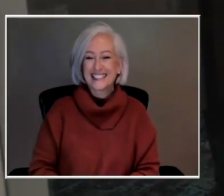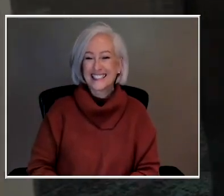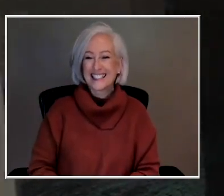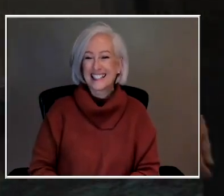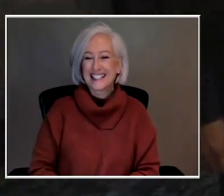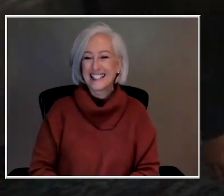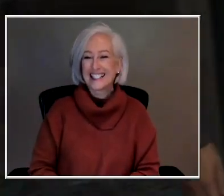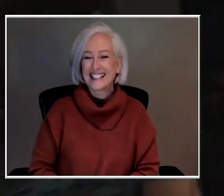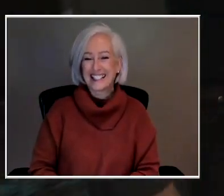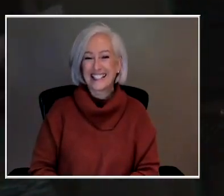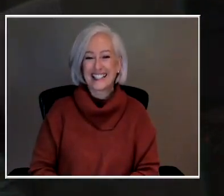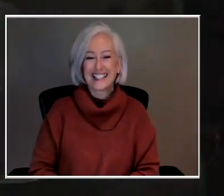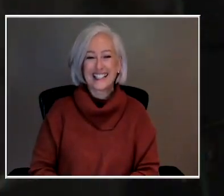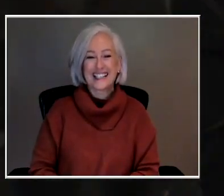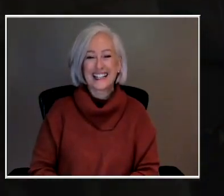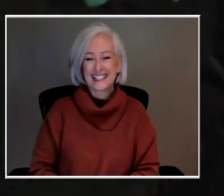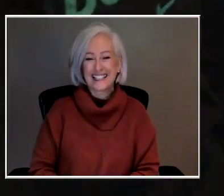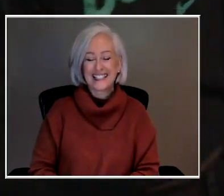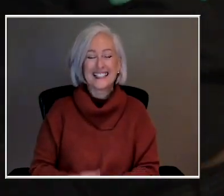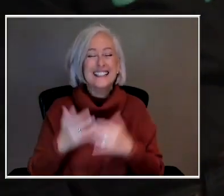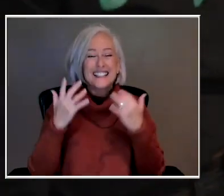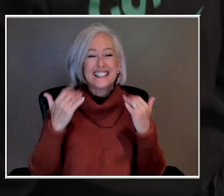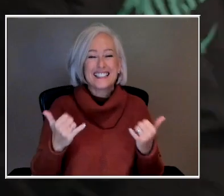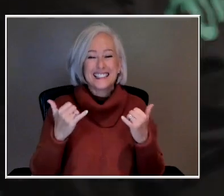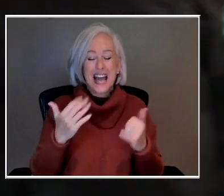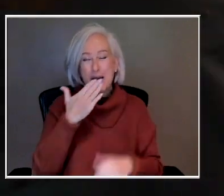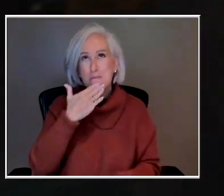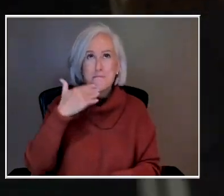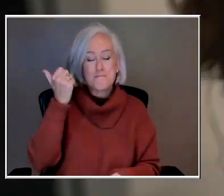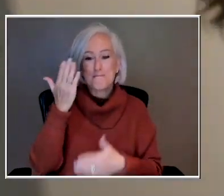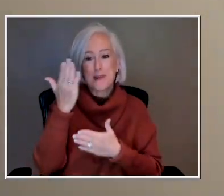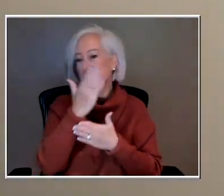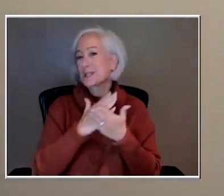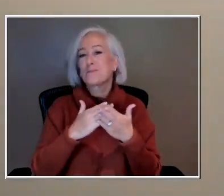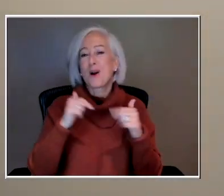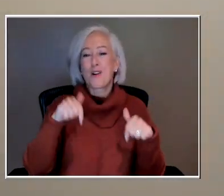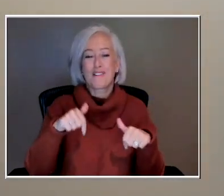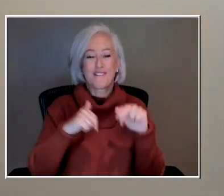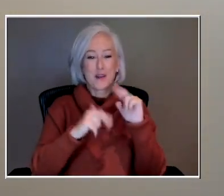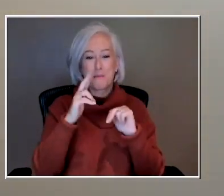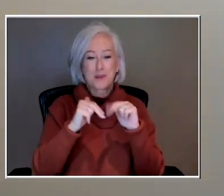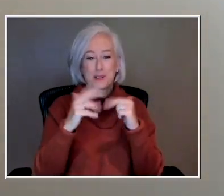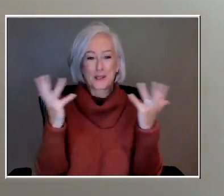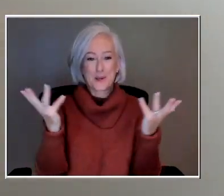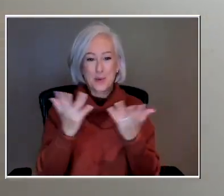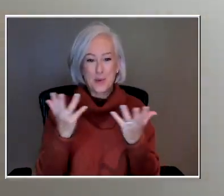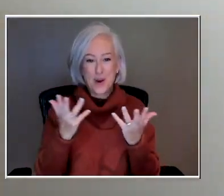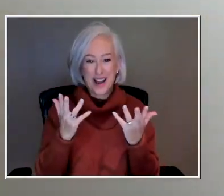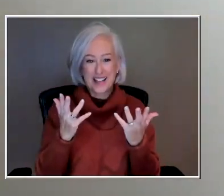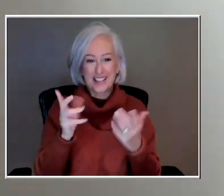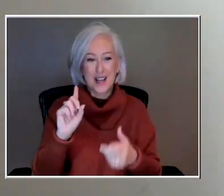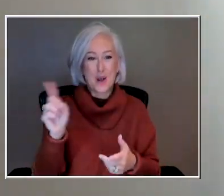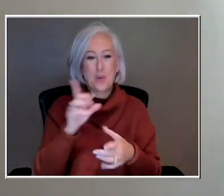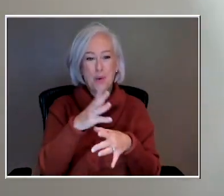But yeah, and then now to the best part of the facility where we get food.